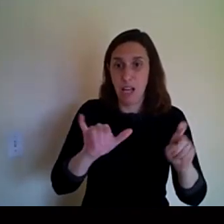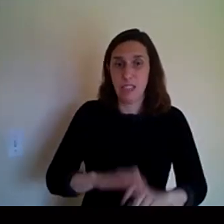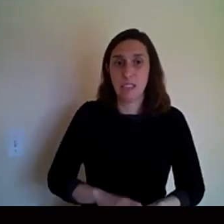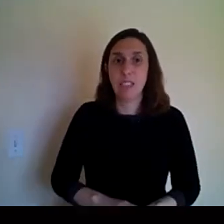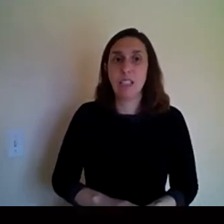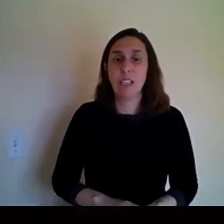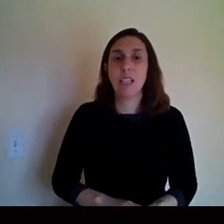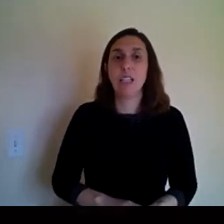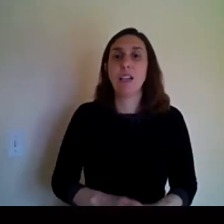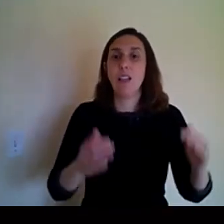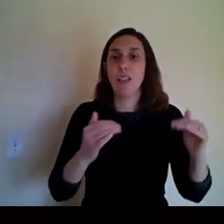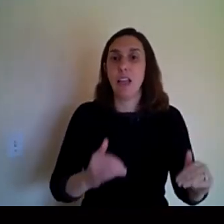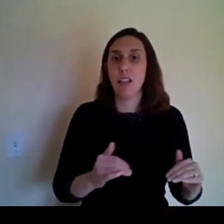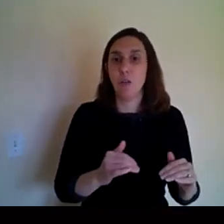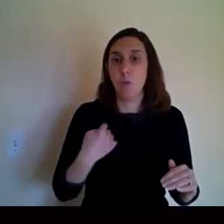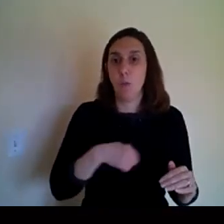Solve for y.